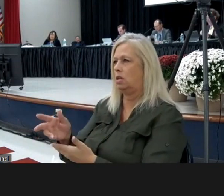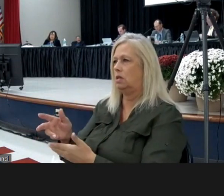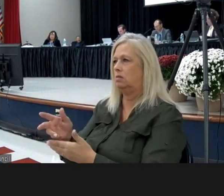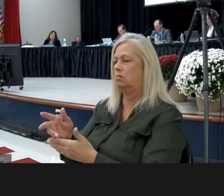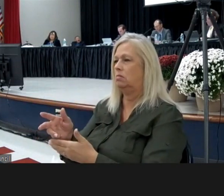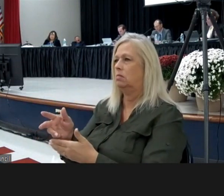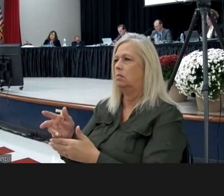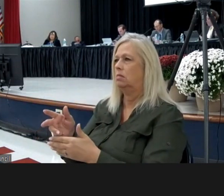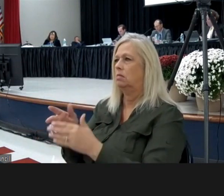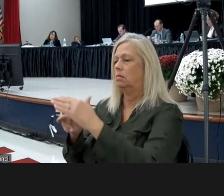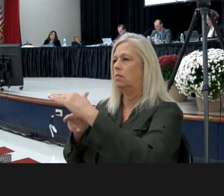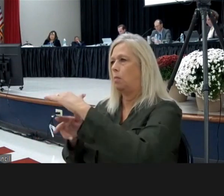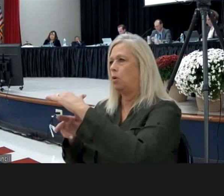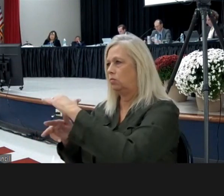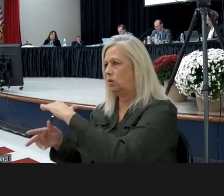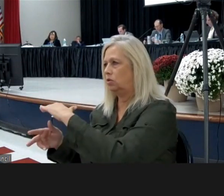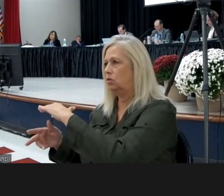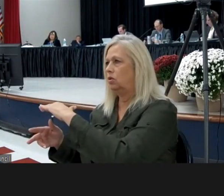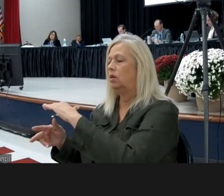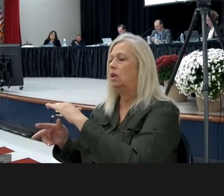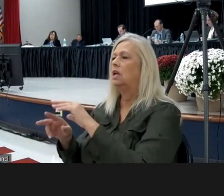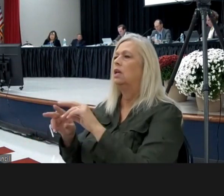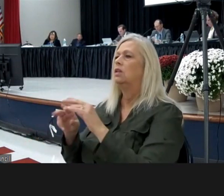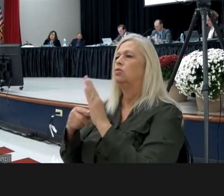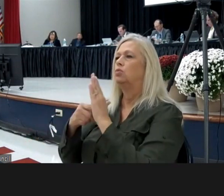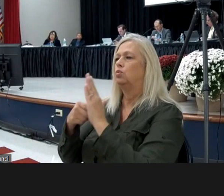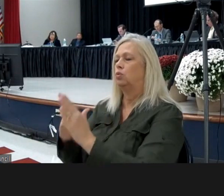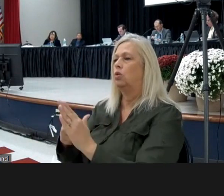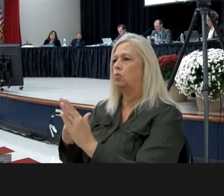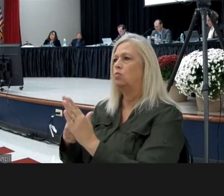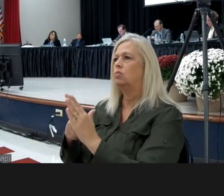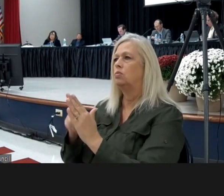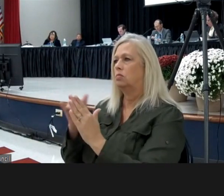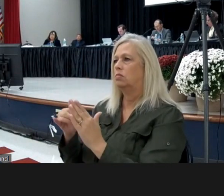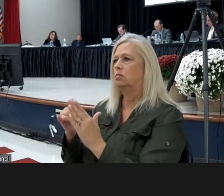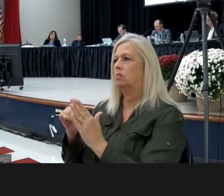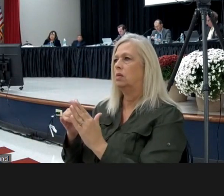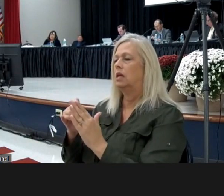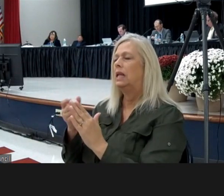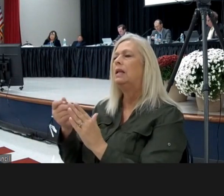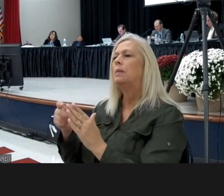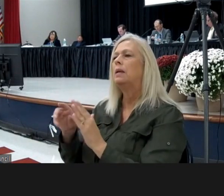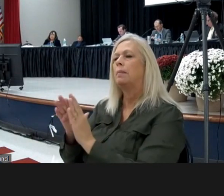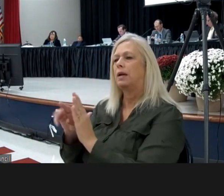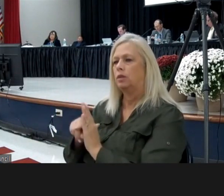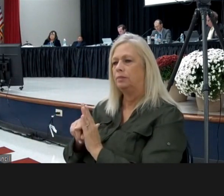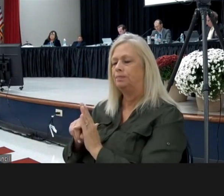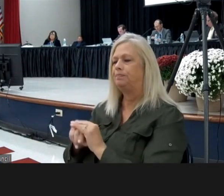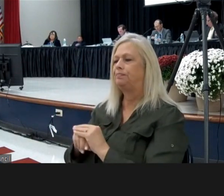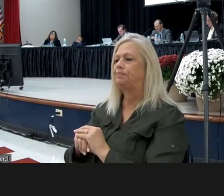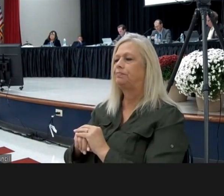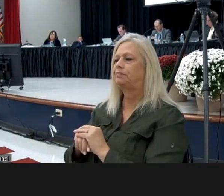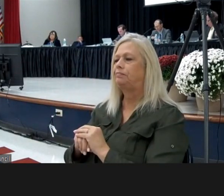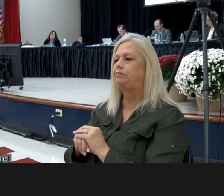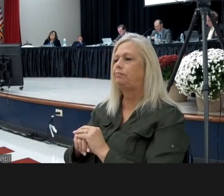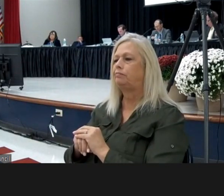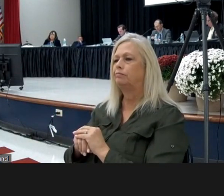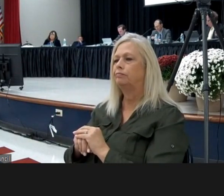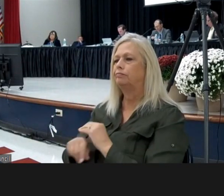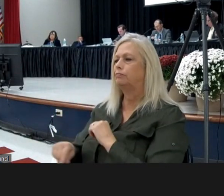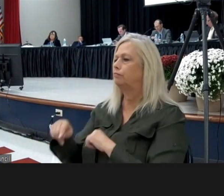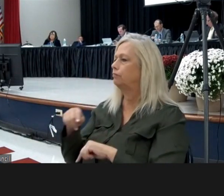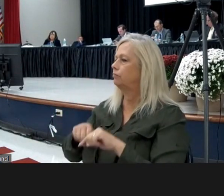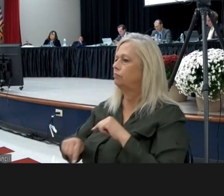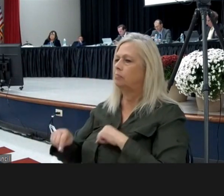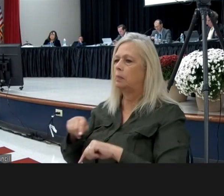AECom that shows one of the renderings of the project. A little background, way back when this conversation first